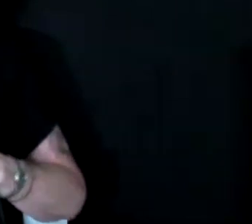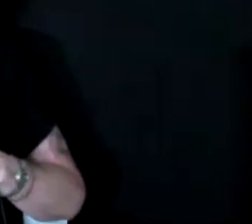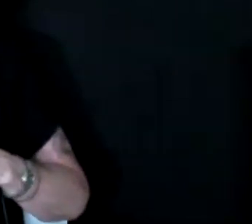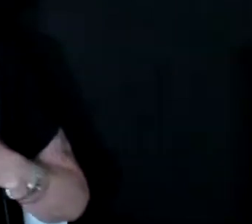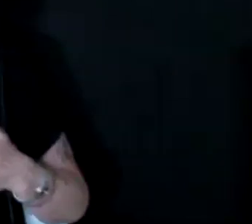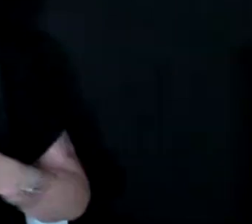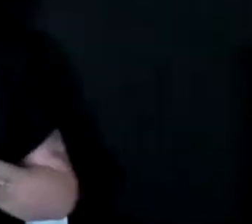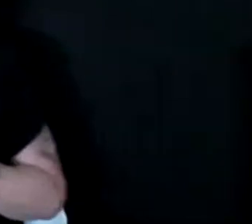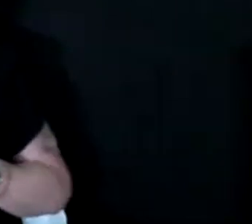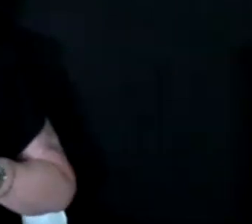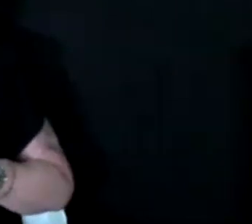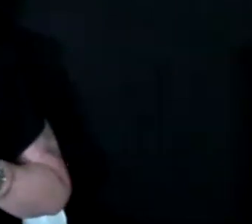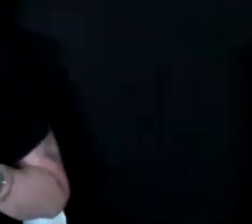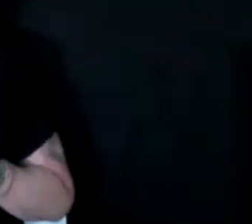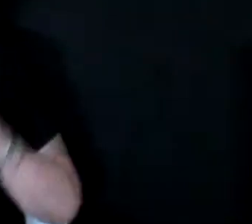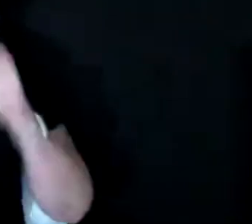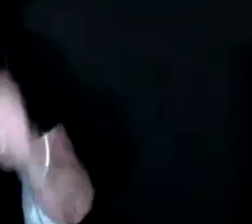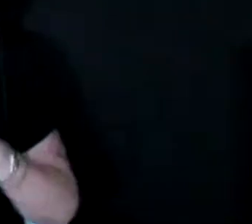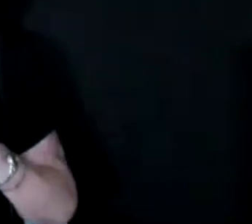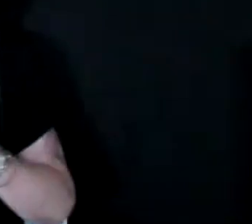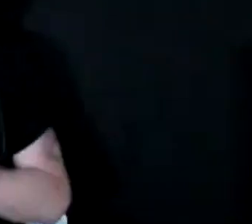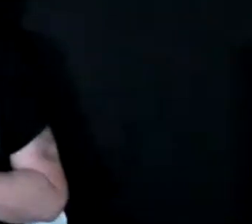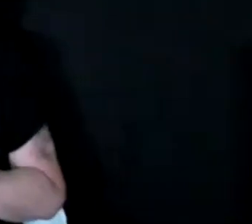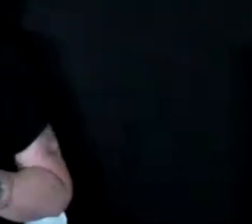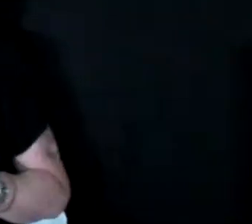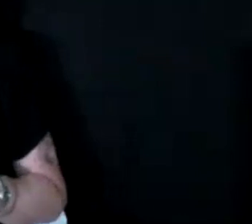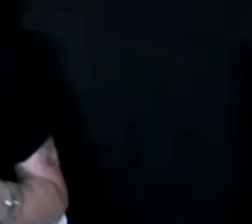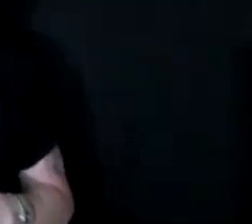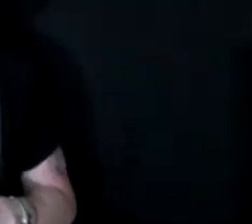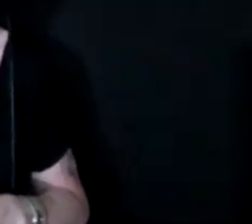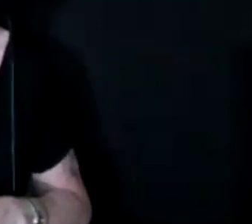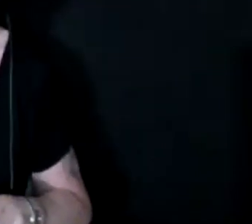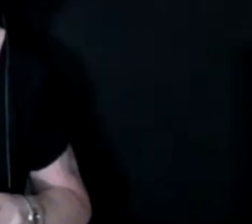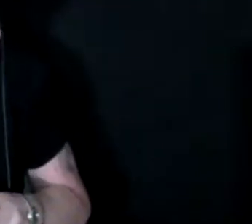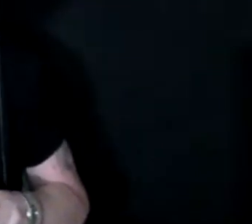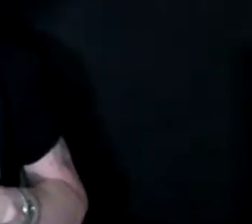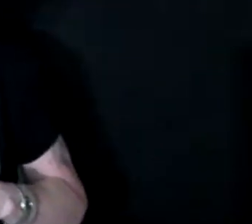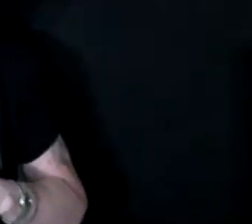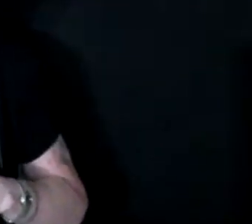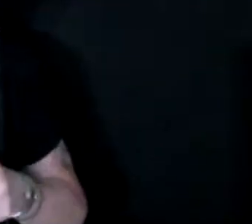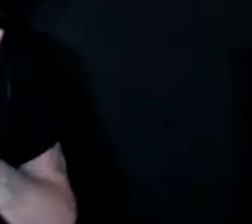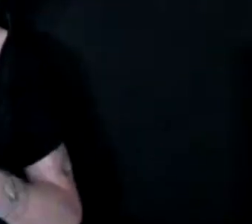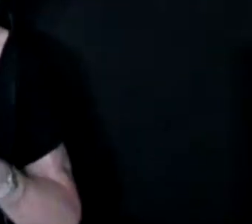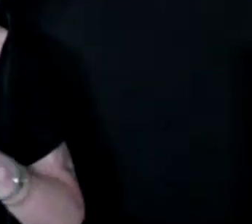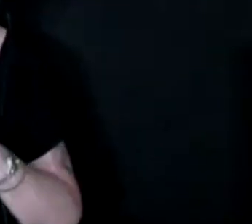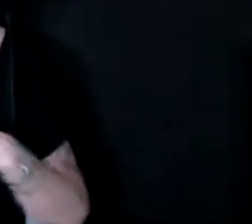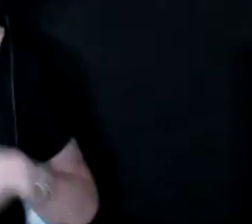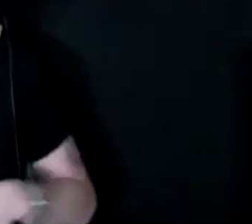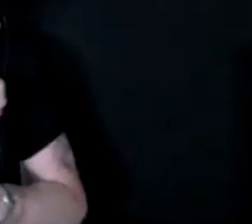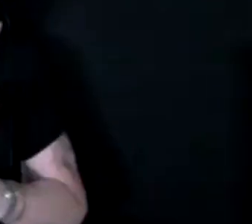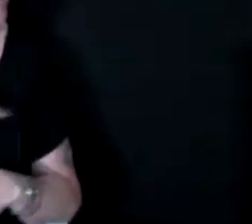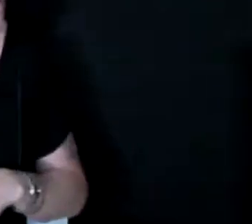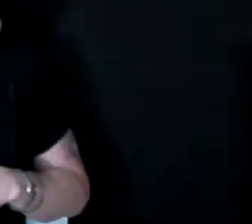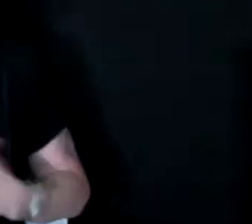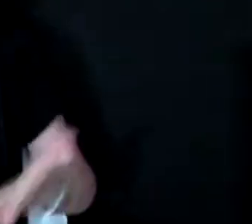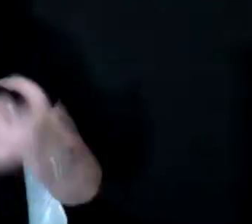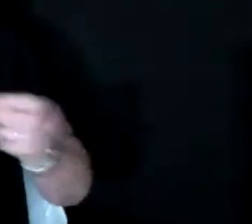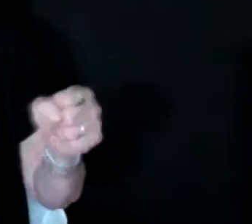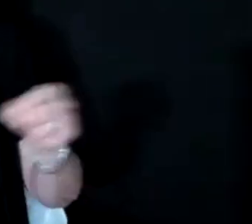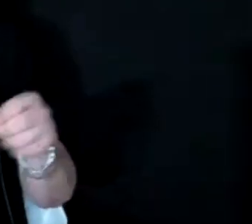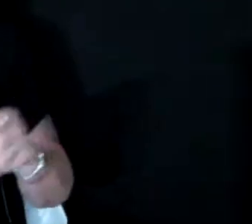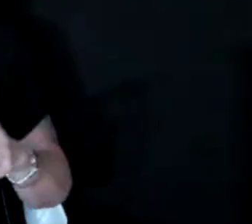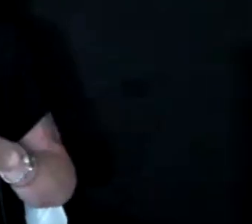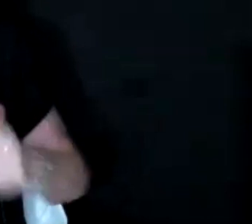let us know, if you decide you want to try it out, and then, within a few months you decide to upgrade. And by the